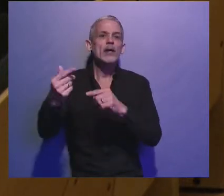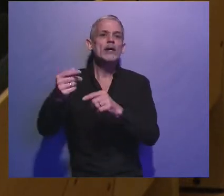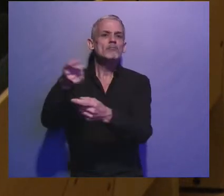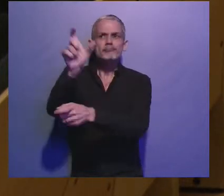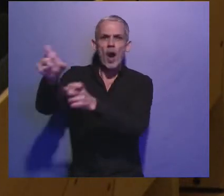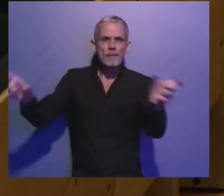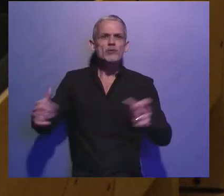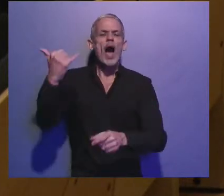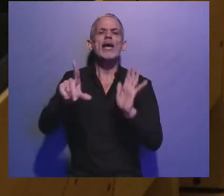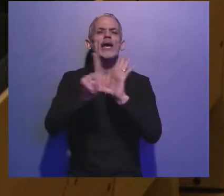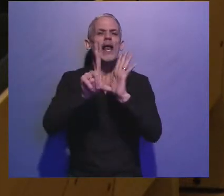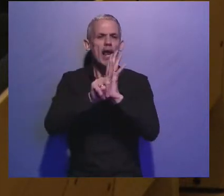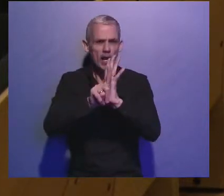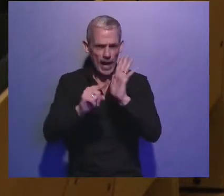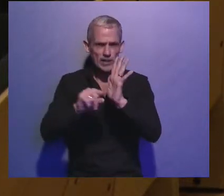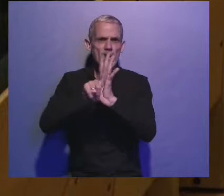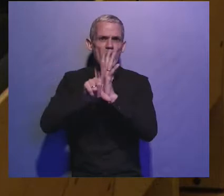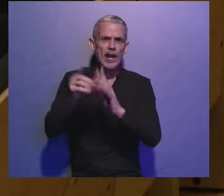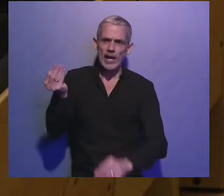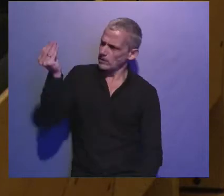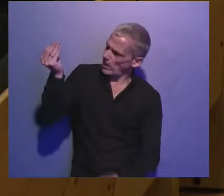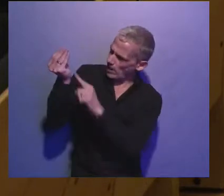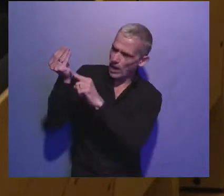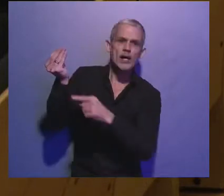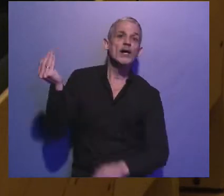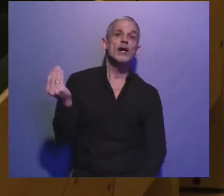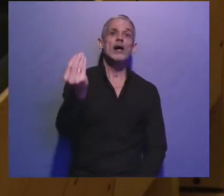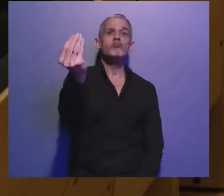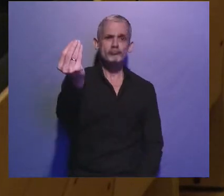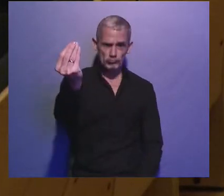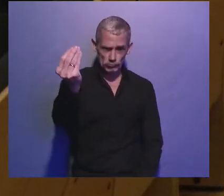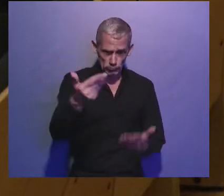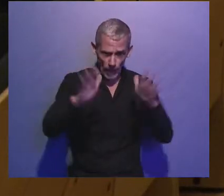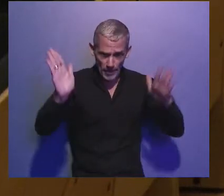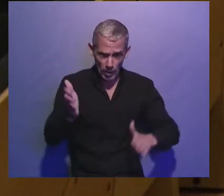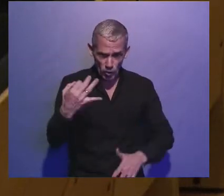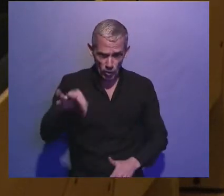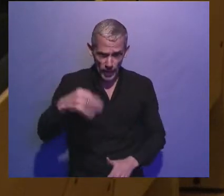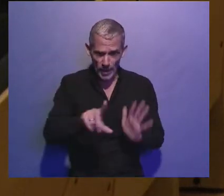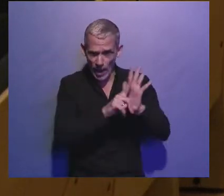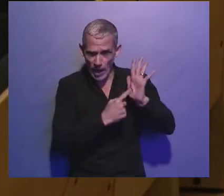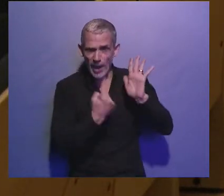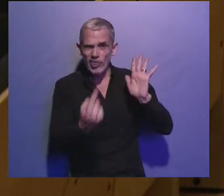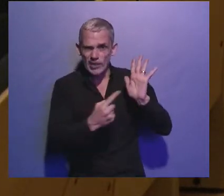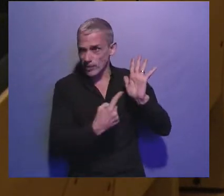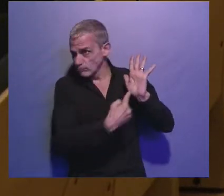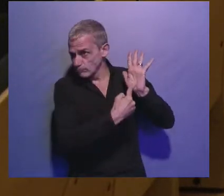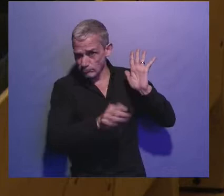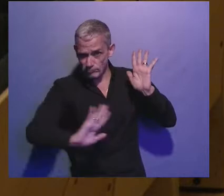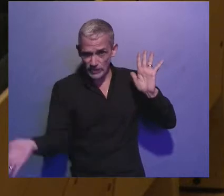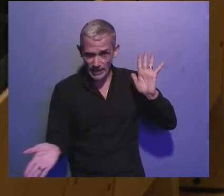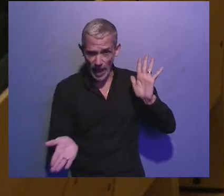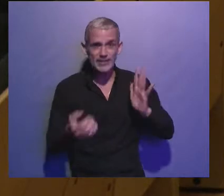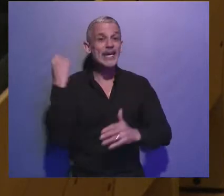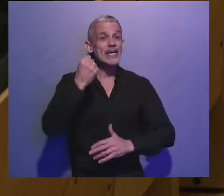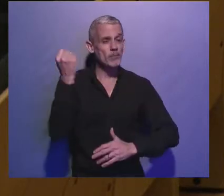very powerful instruments, which are the laws of access to information, to lead their